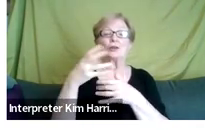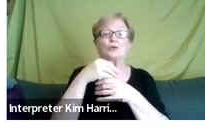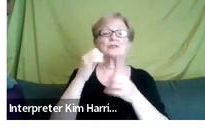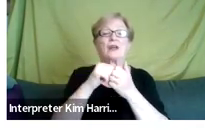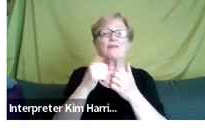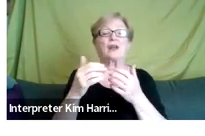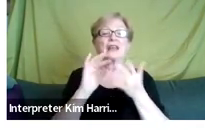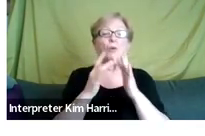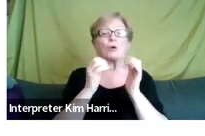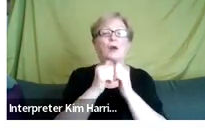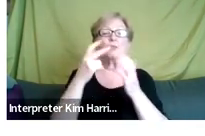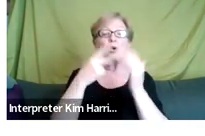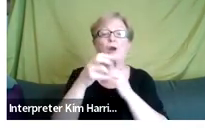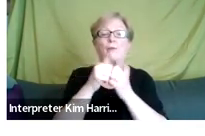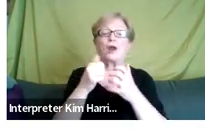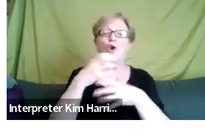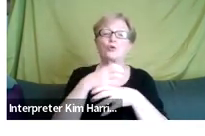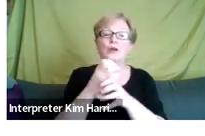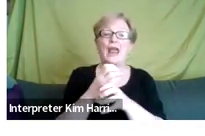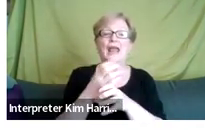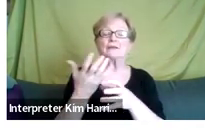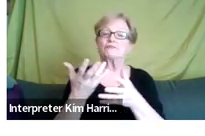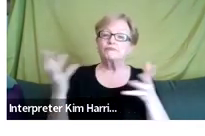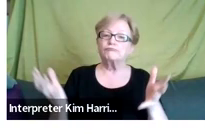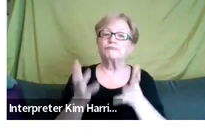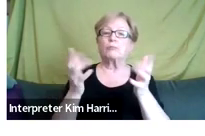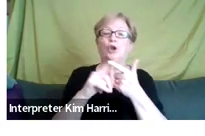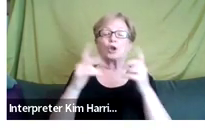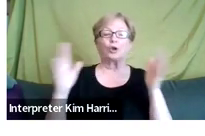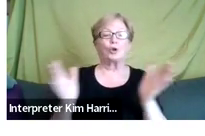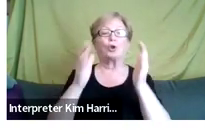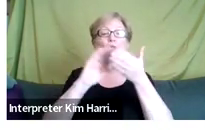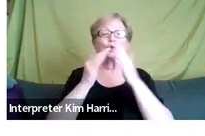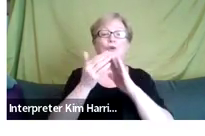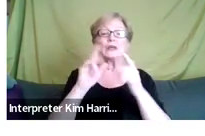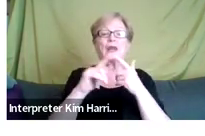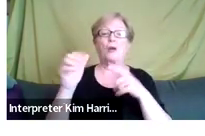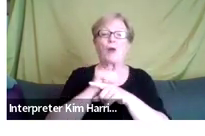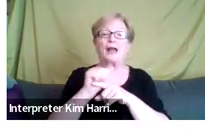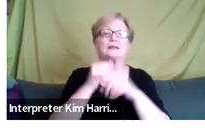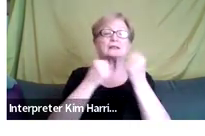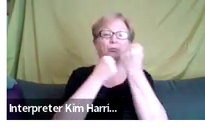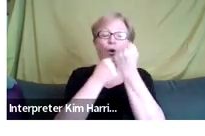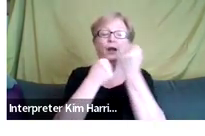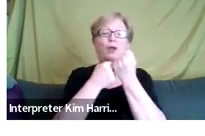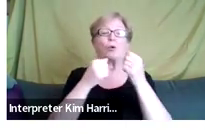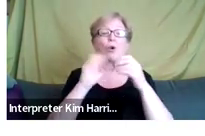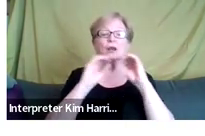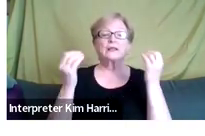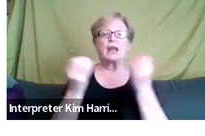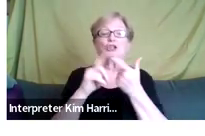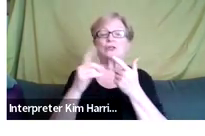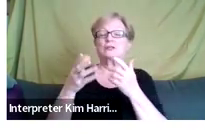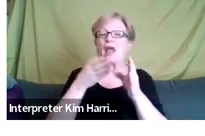Inclusive Network, is a program that creates community of practice supporting organizations that primarily